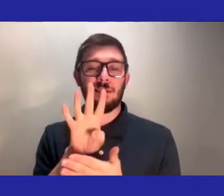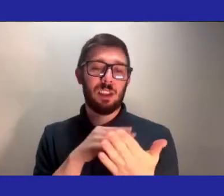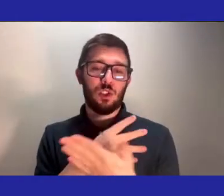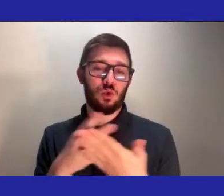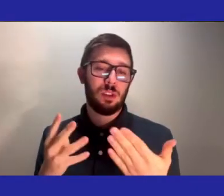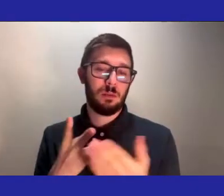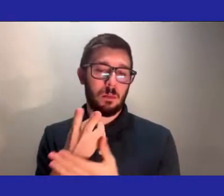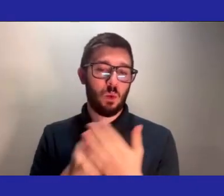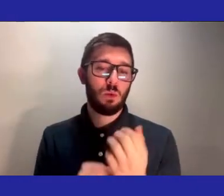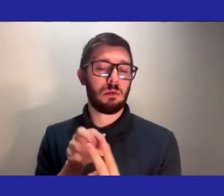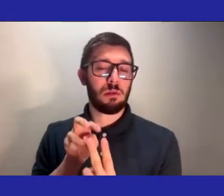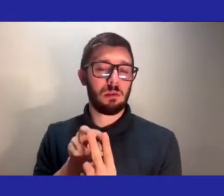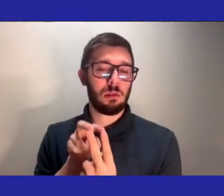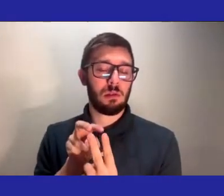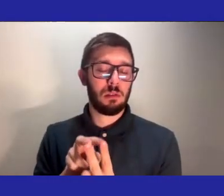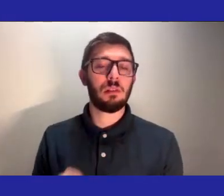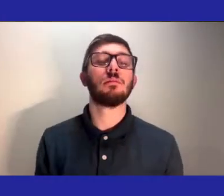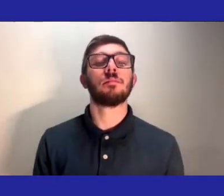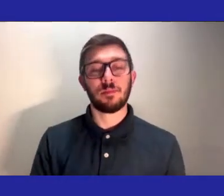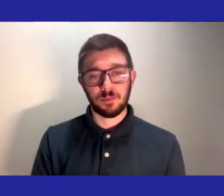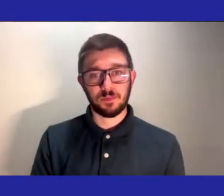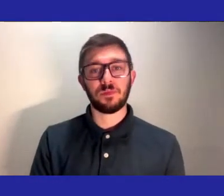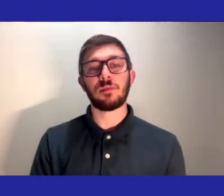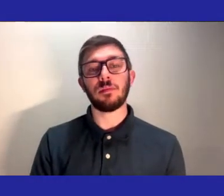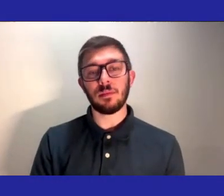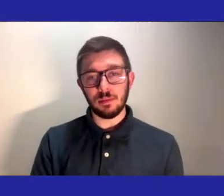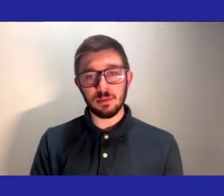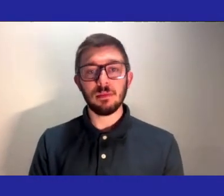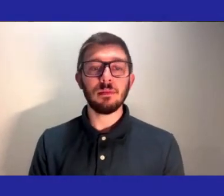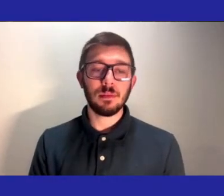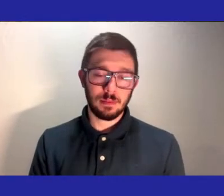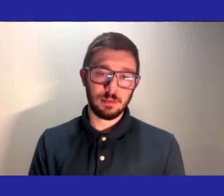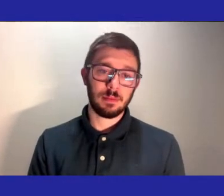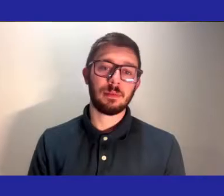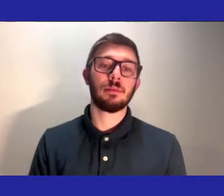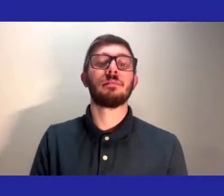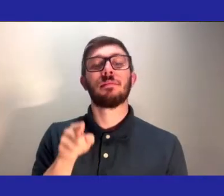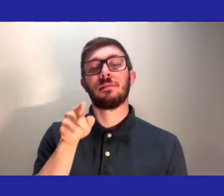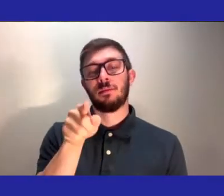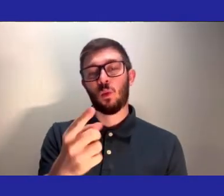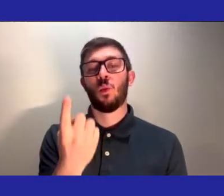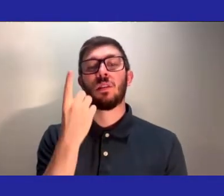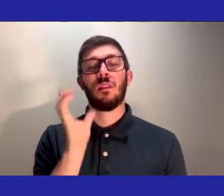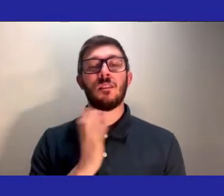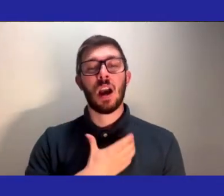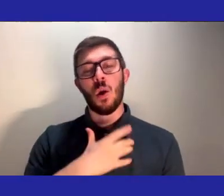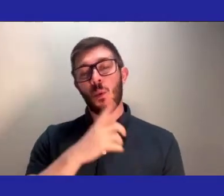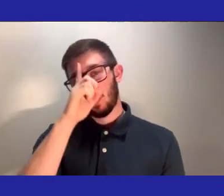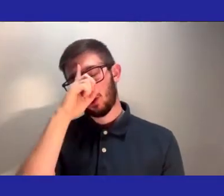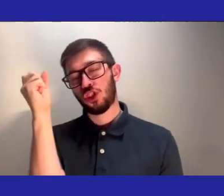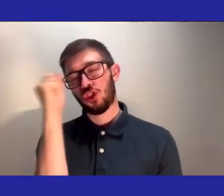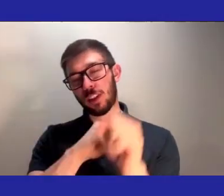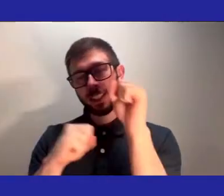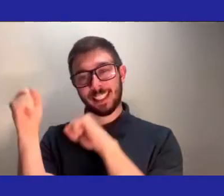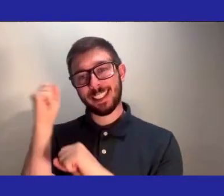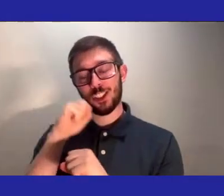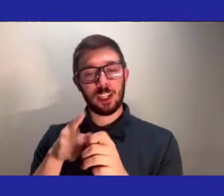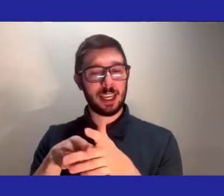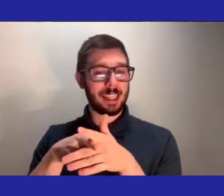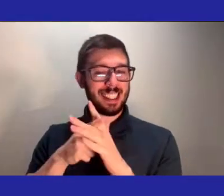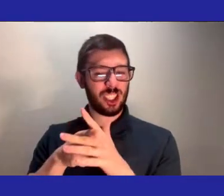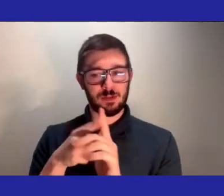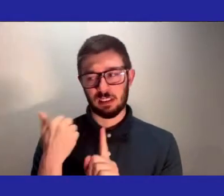slide. We can go to the next slide. And here's one of our strategic initiatives that we started over the summer